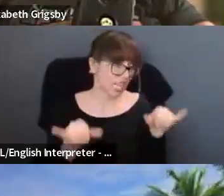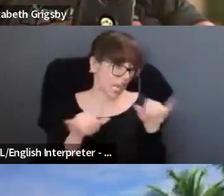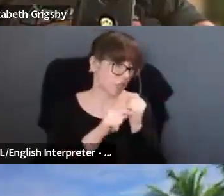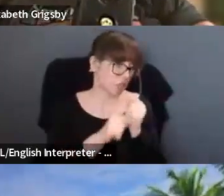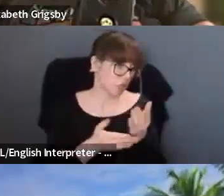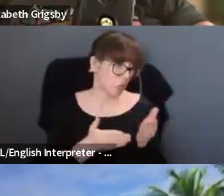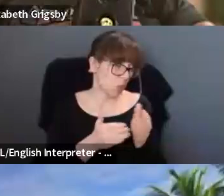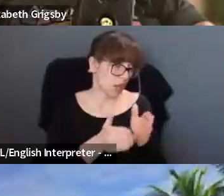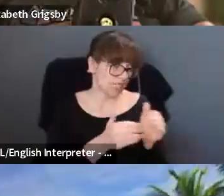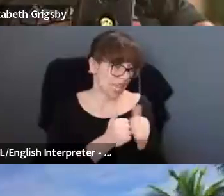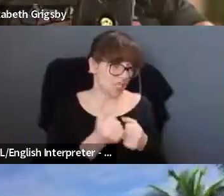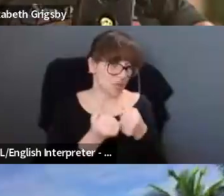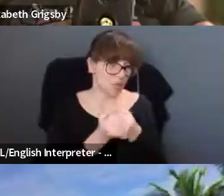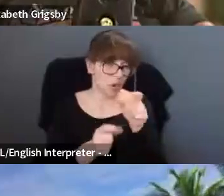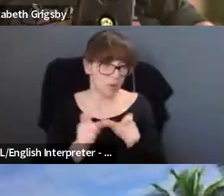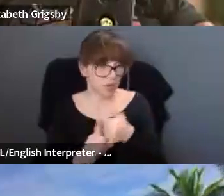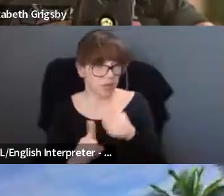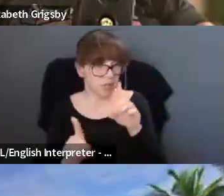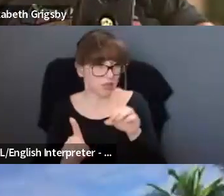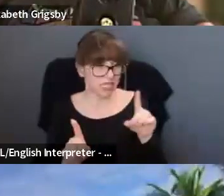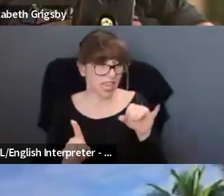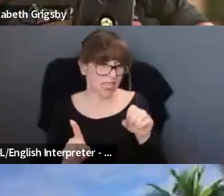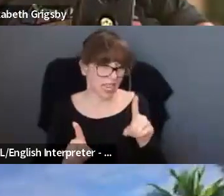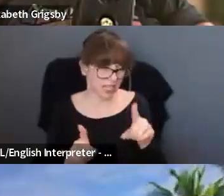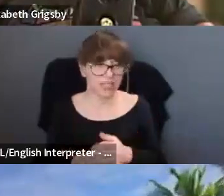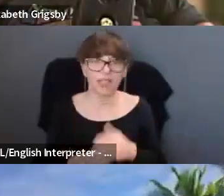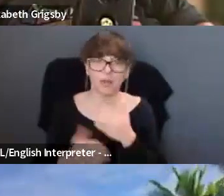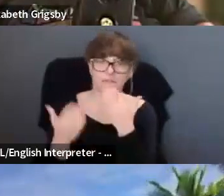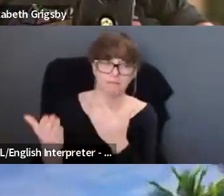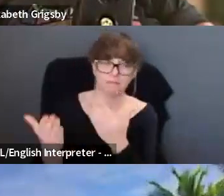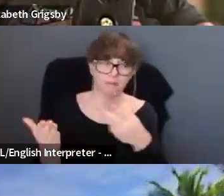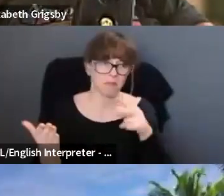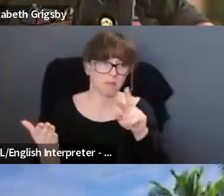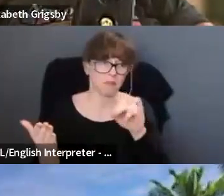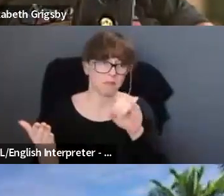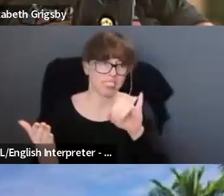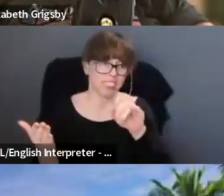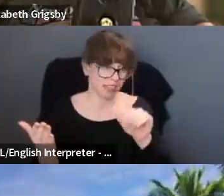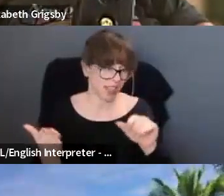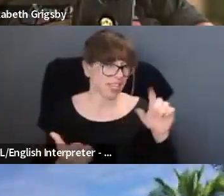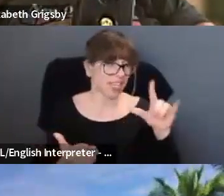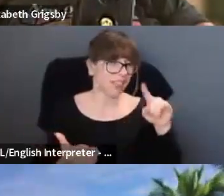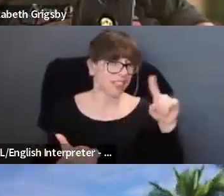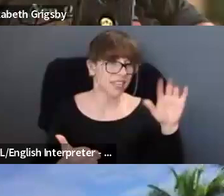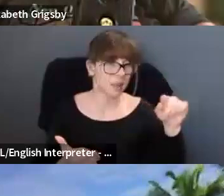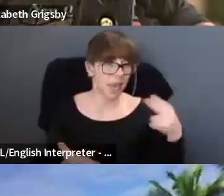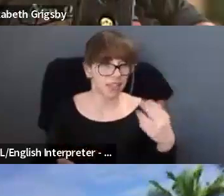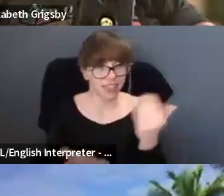of supporting people with developmental disabilities. So I just want to thank Priscilla and Elizabeth again. I hope everyone has a great